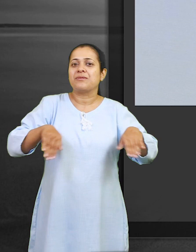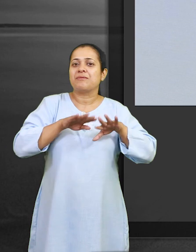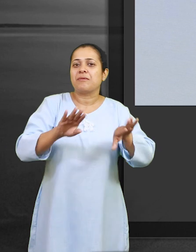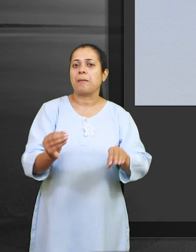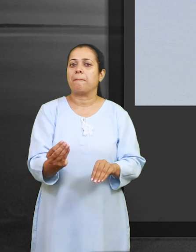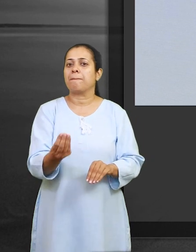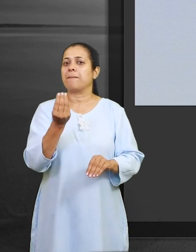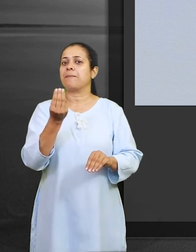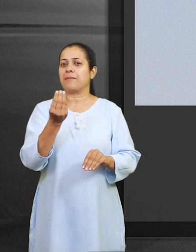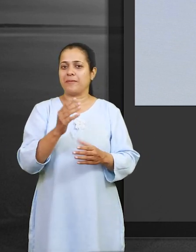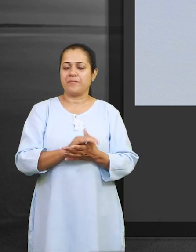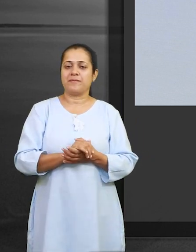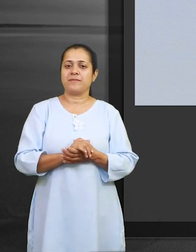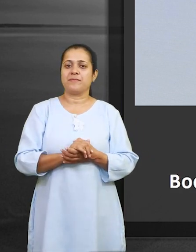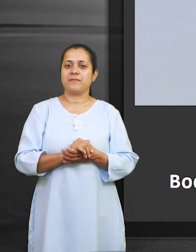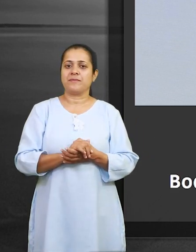swimmers.